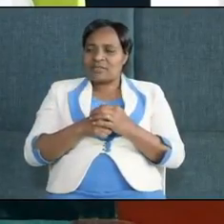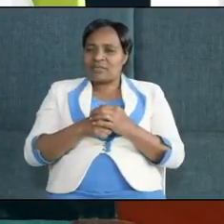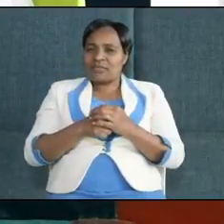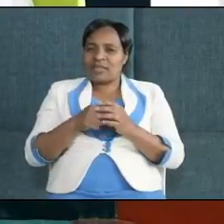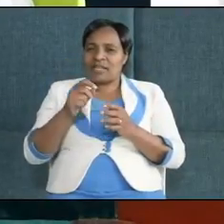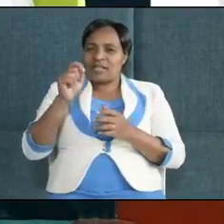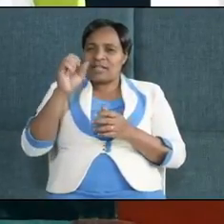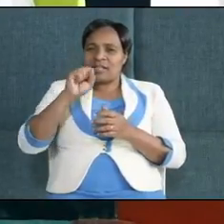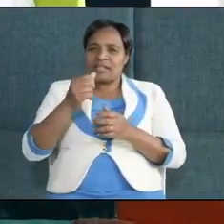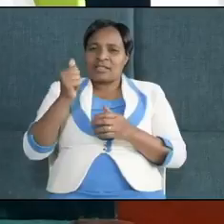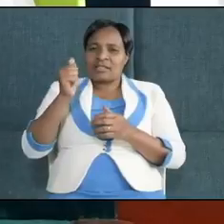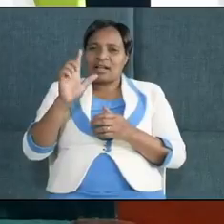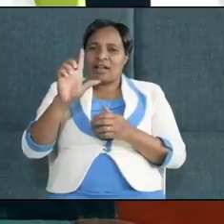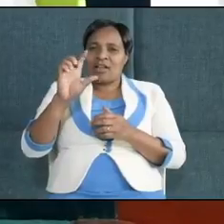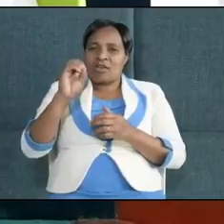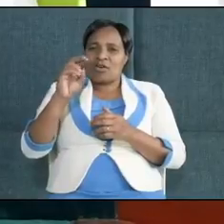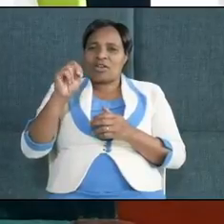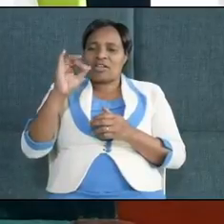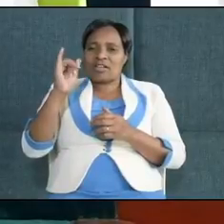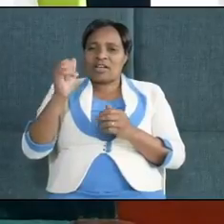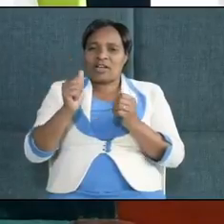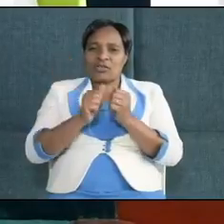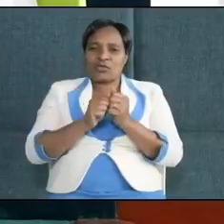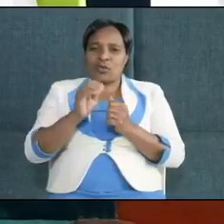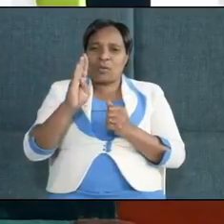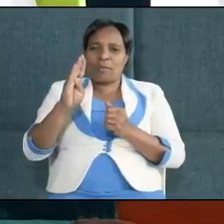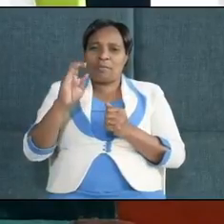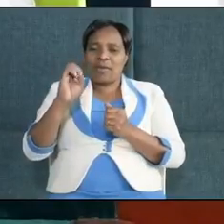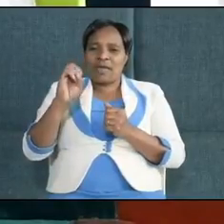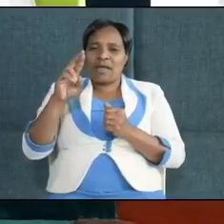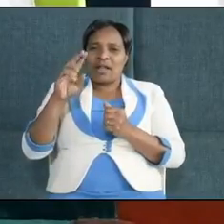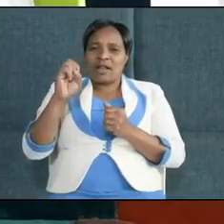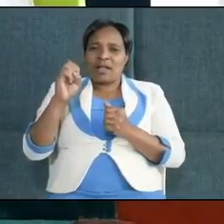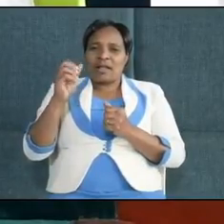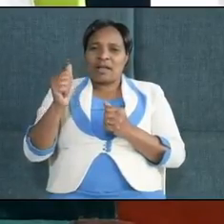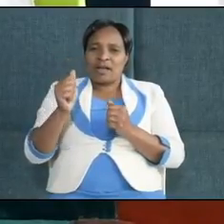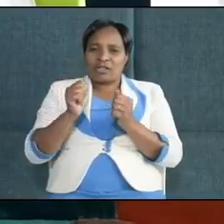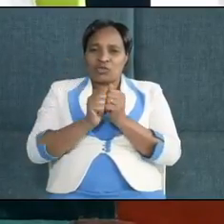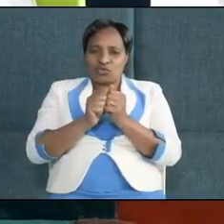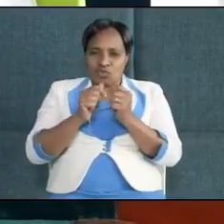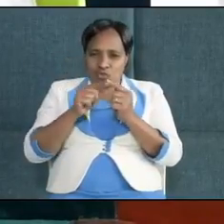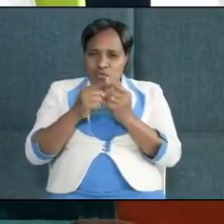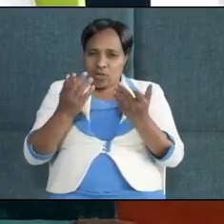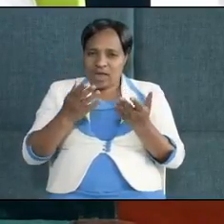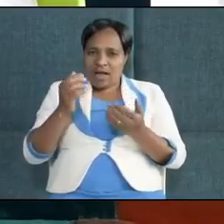From Thessalonica to Berea and then to Athens.